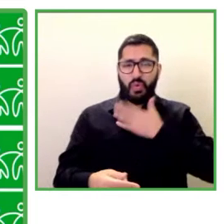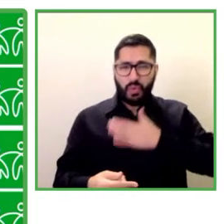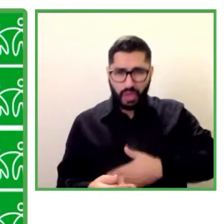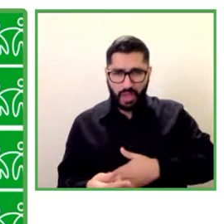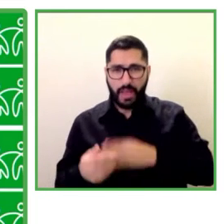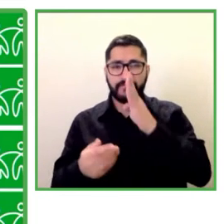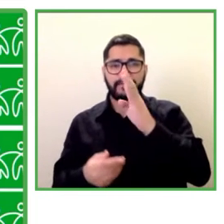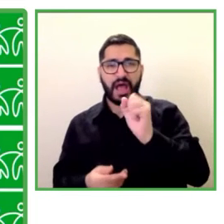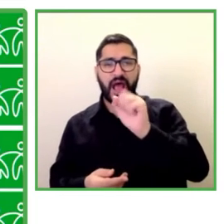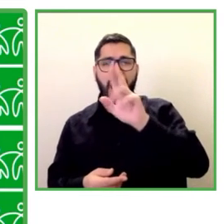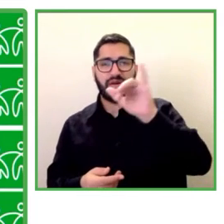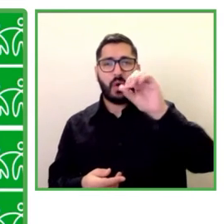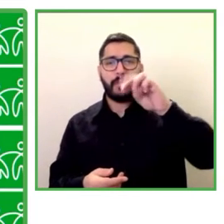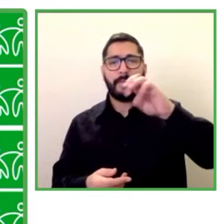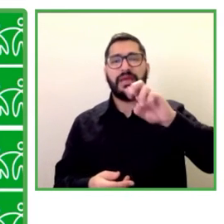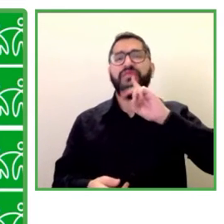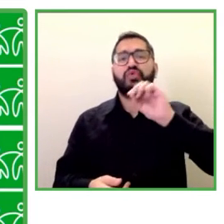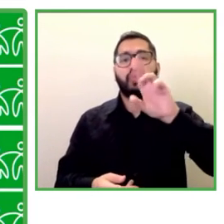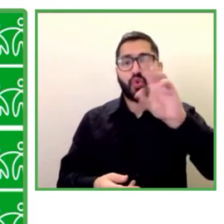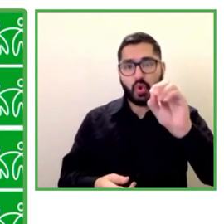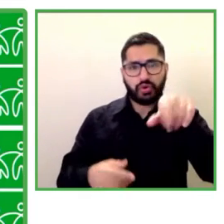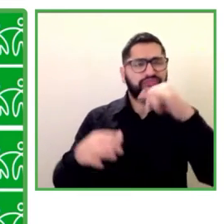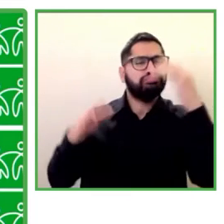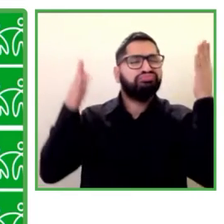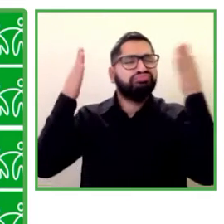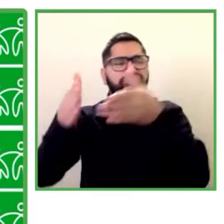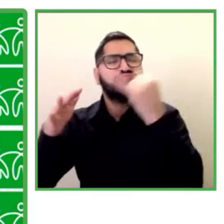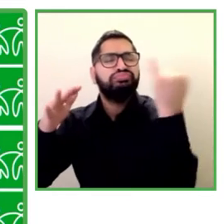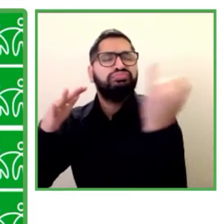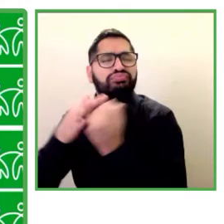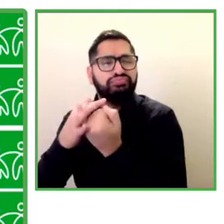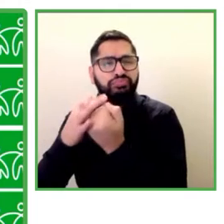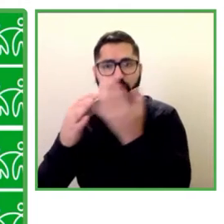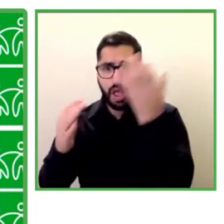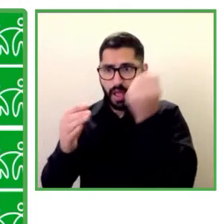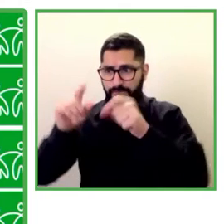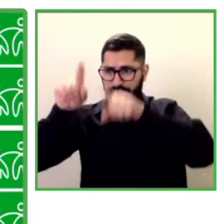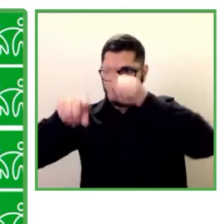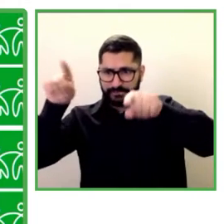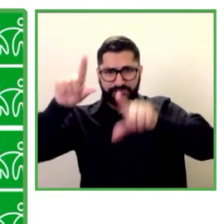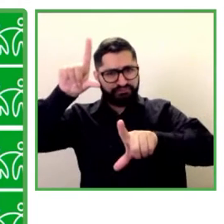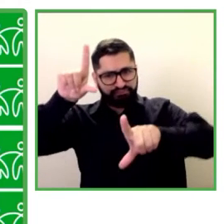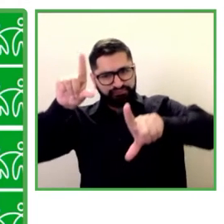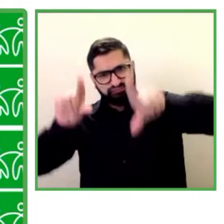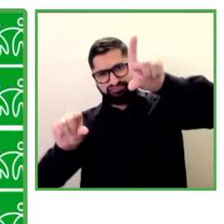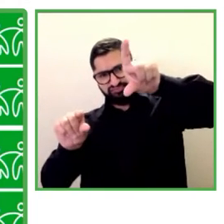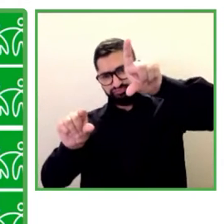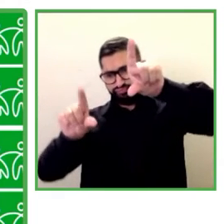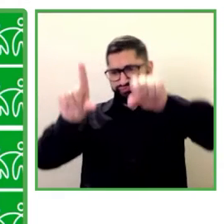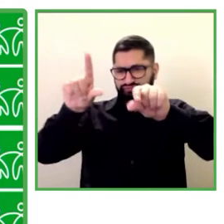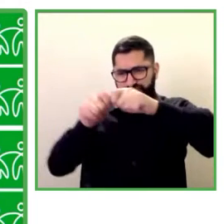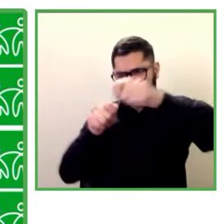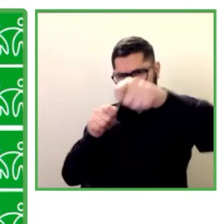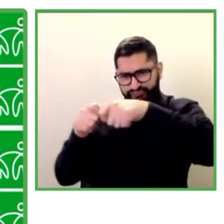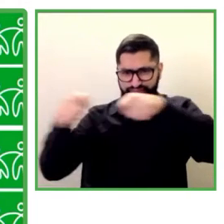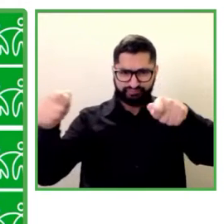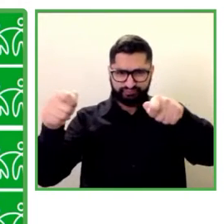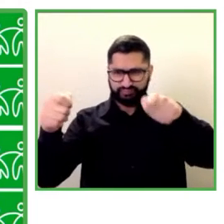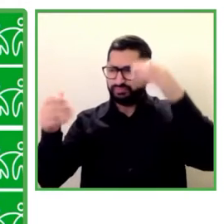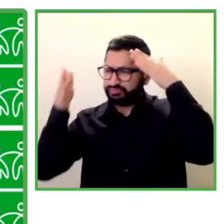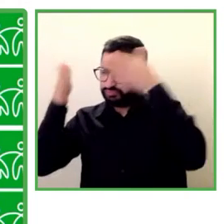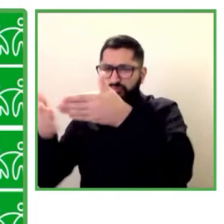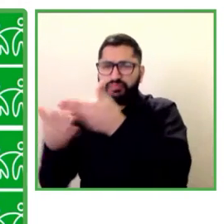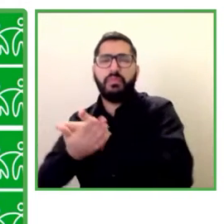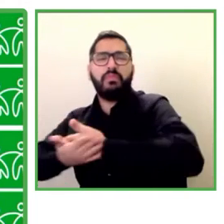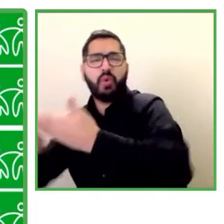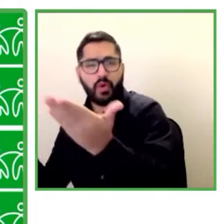conducting the barometer of inclusion, a tool that will measure from public institutions, private institutions, and educational ones,